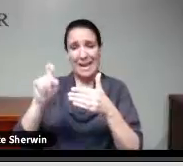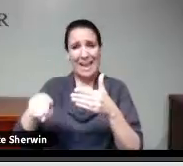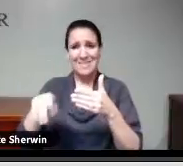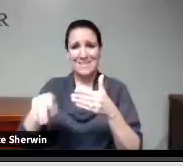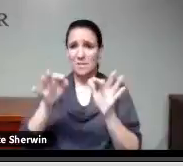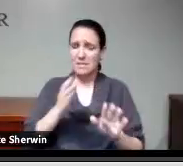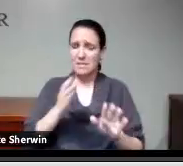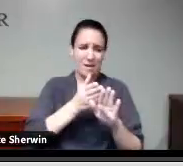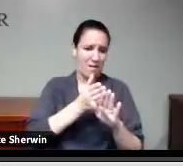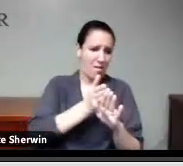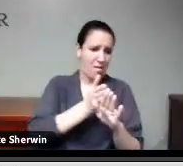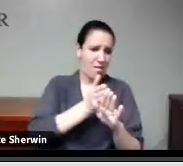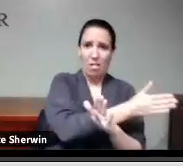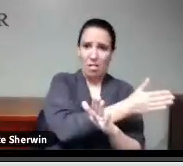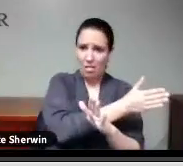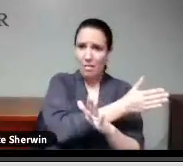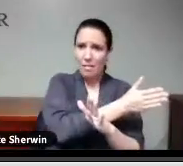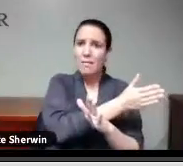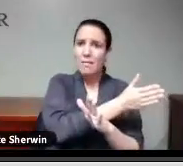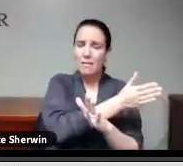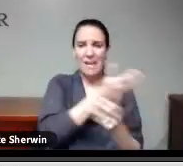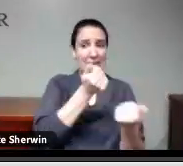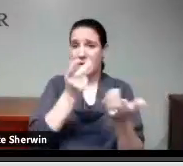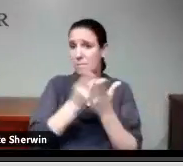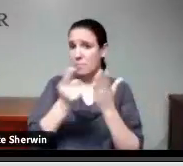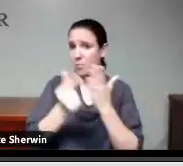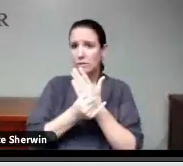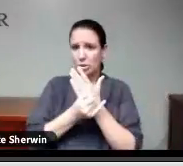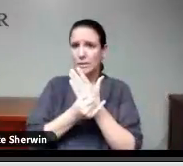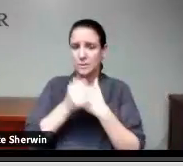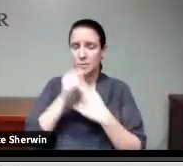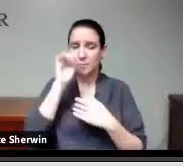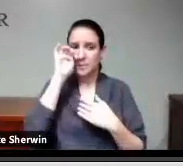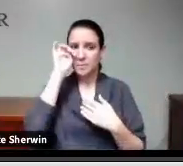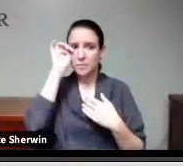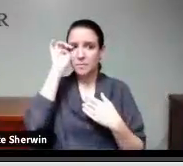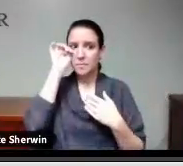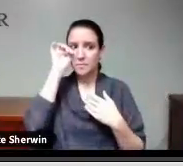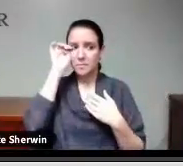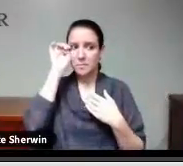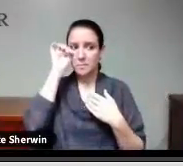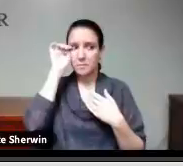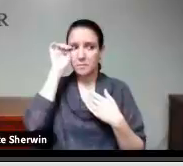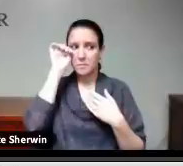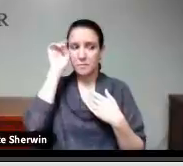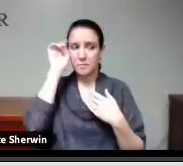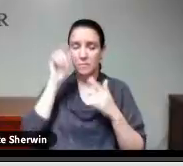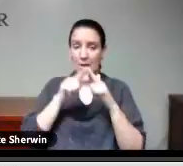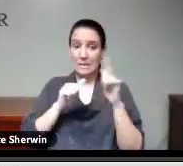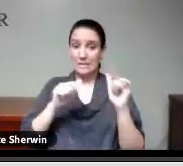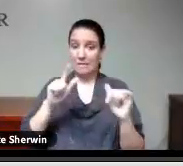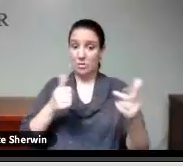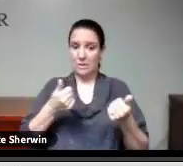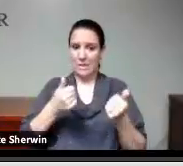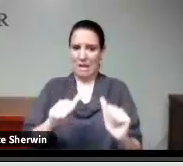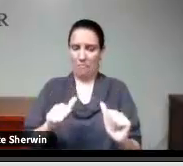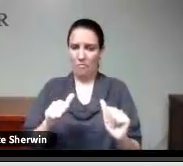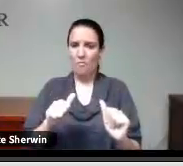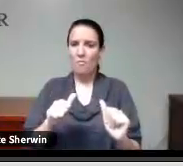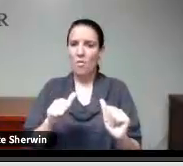in any project. And I think of our diversity efforts as something that we could put into a project